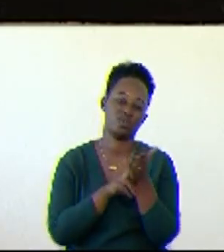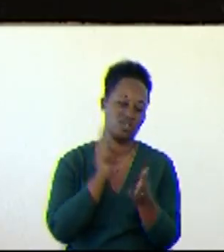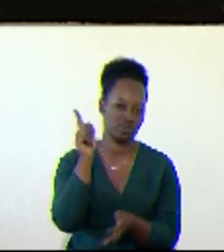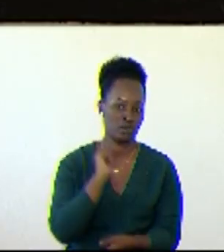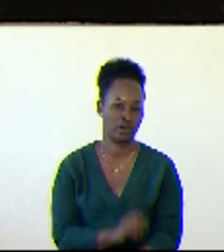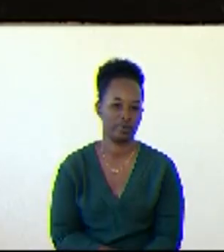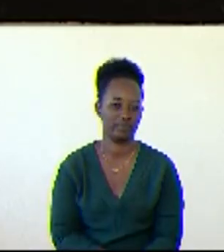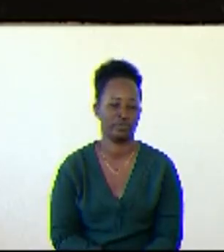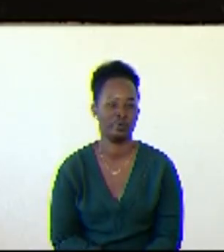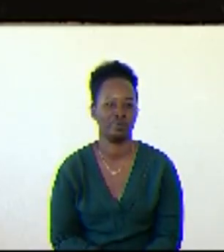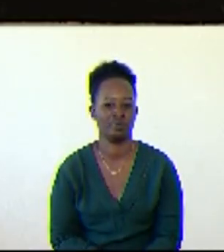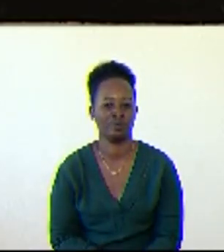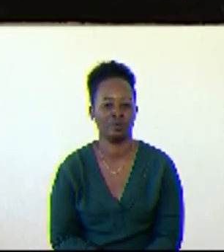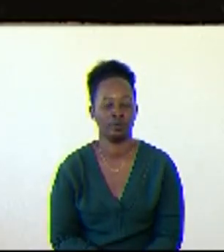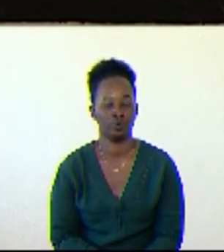Clear.